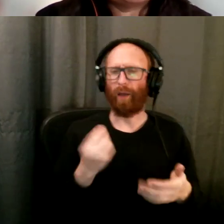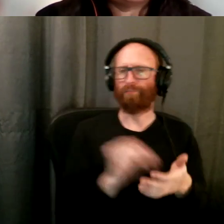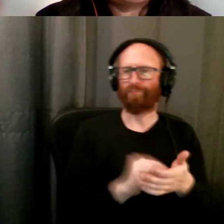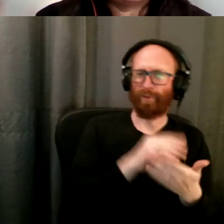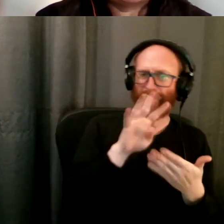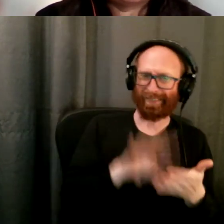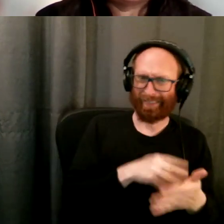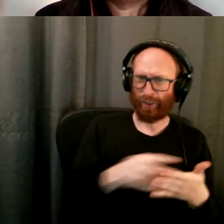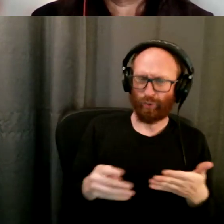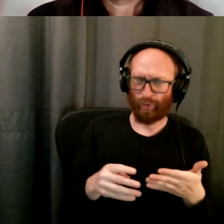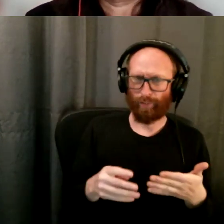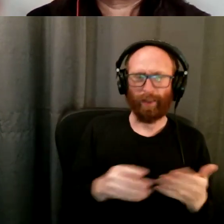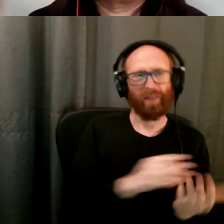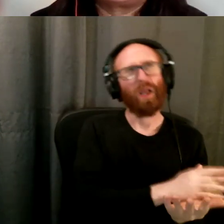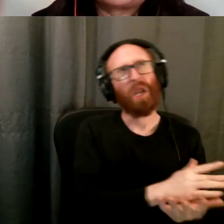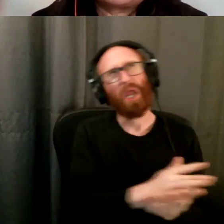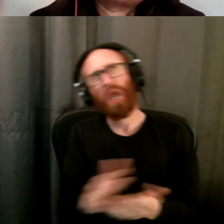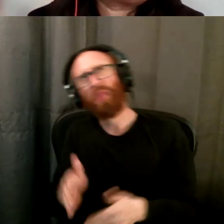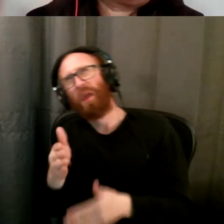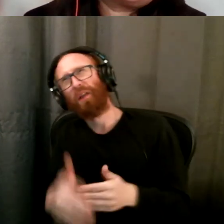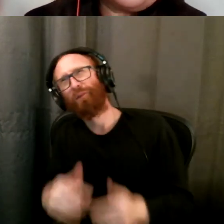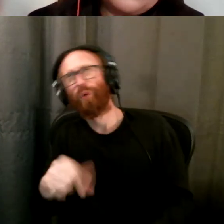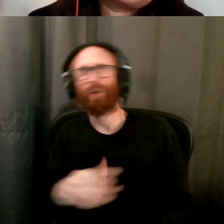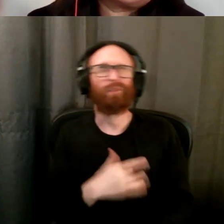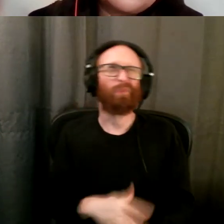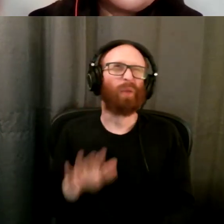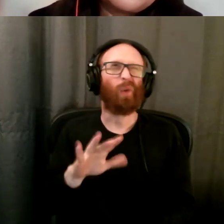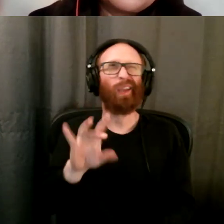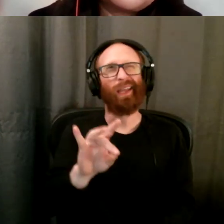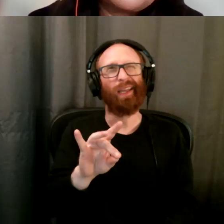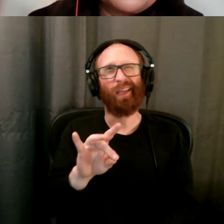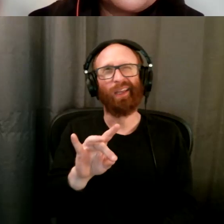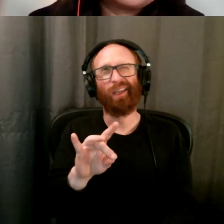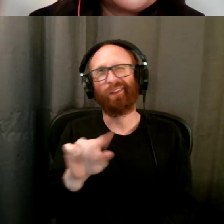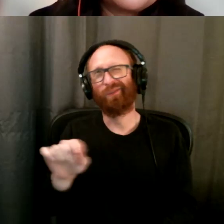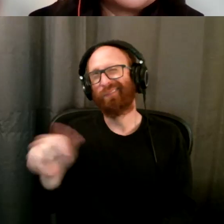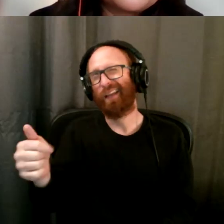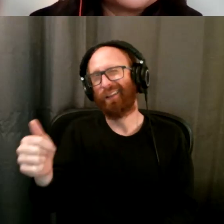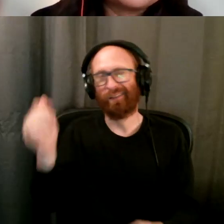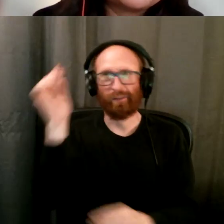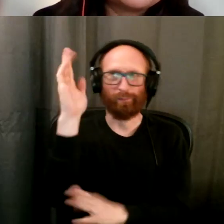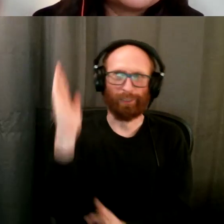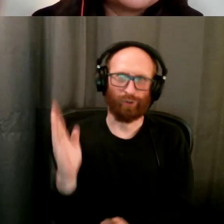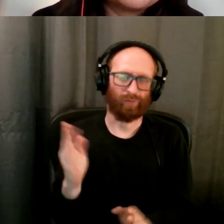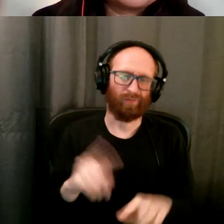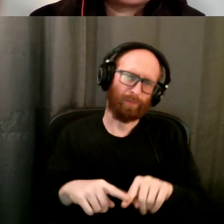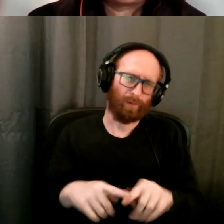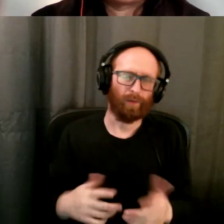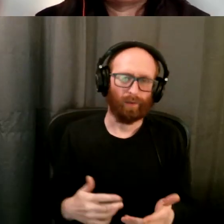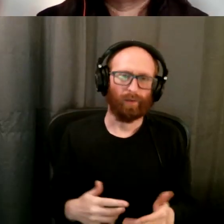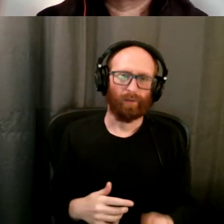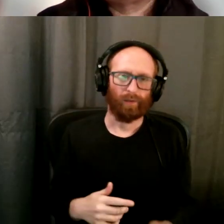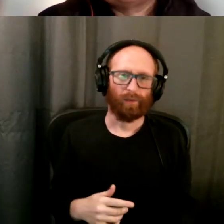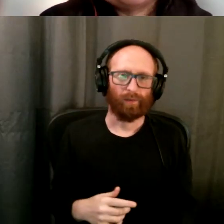quarter, I usually had 8 or 10 speakers. It depended, and not always for one